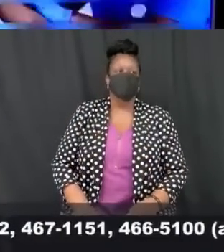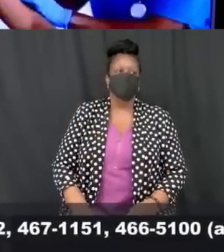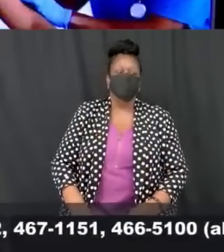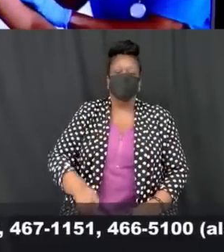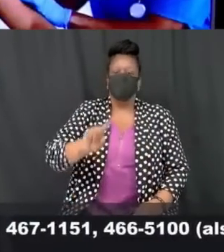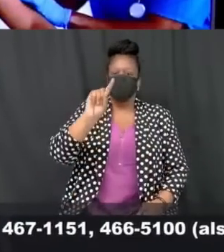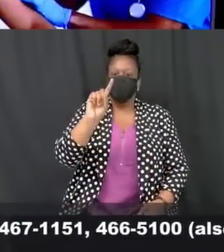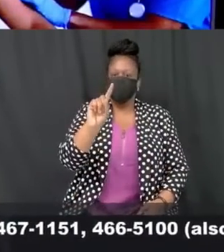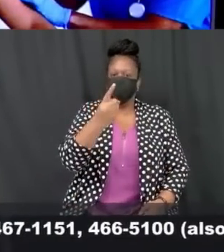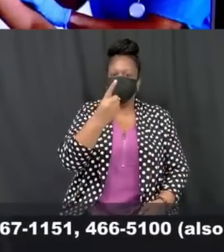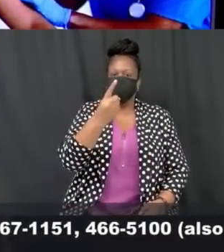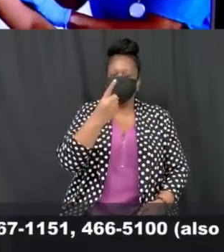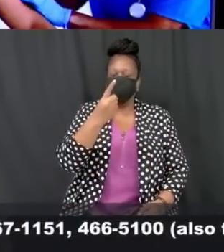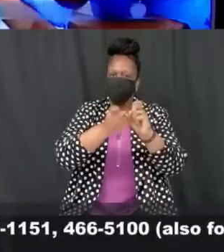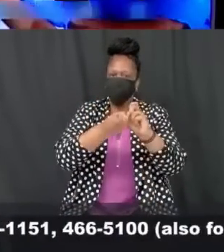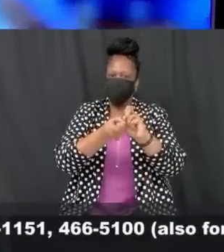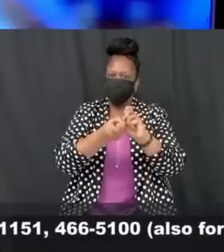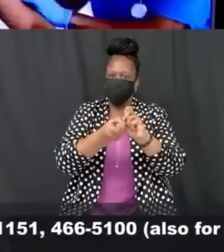to the curfew